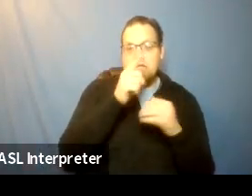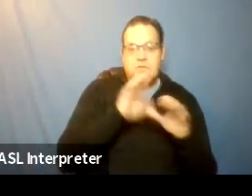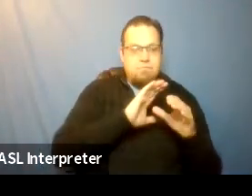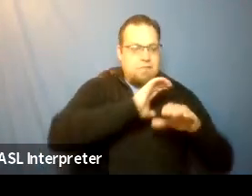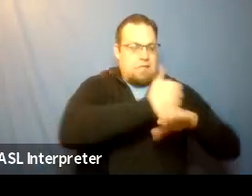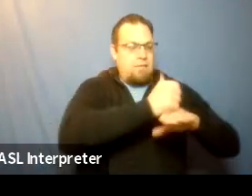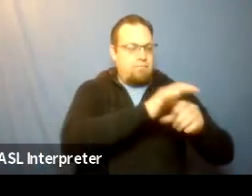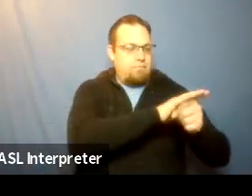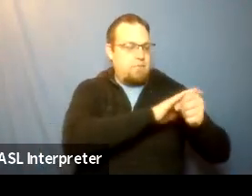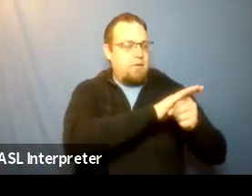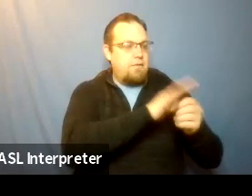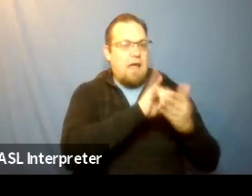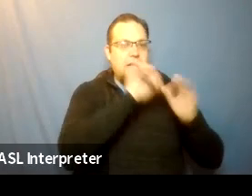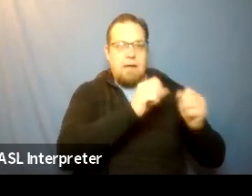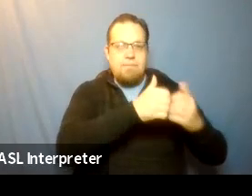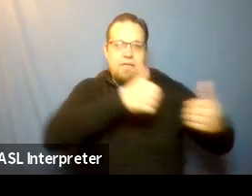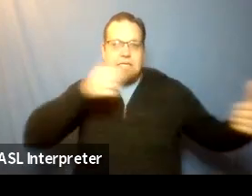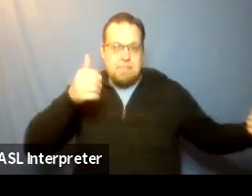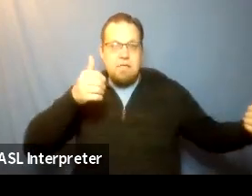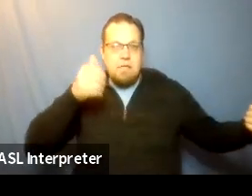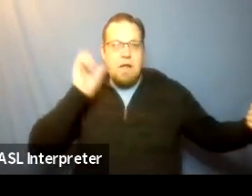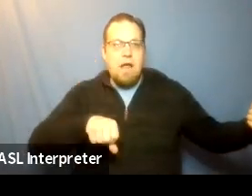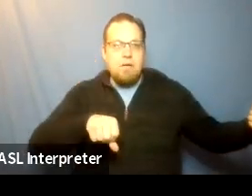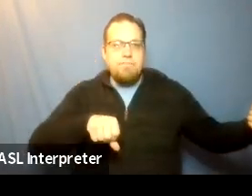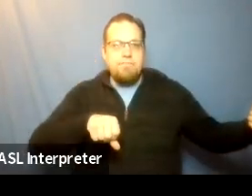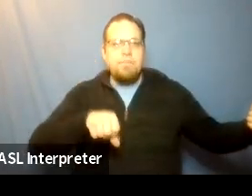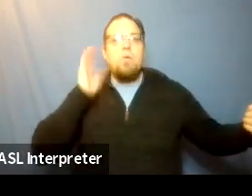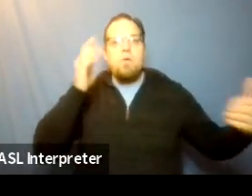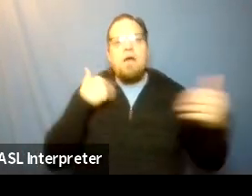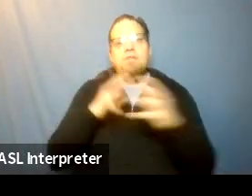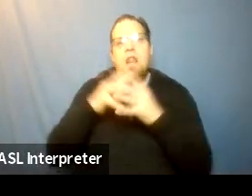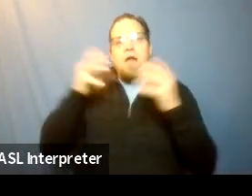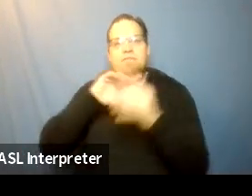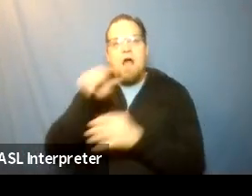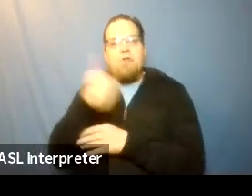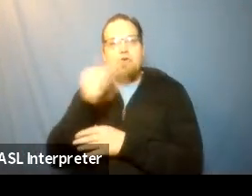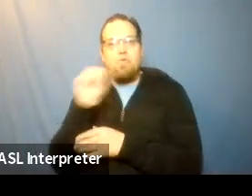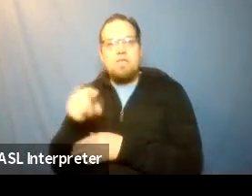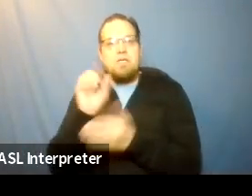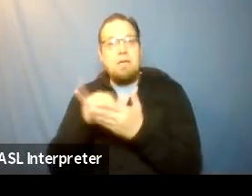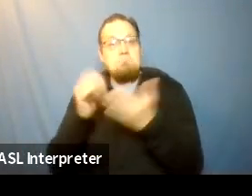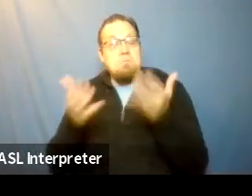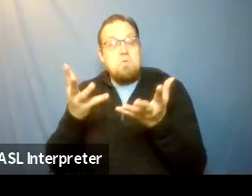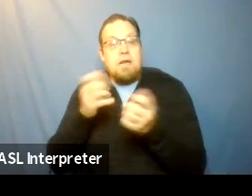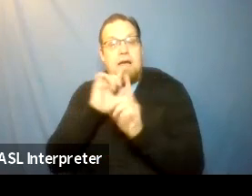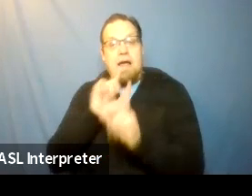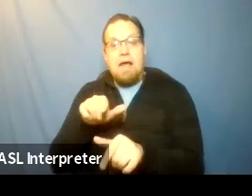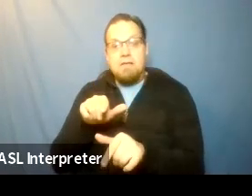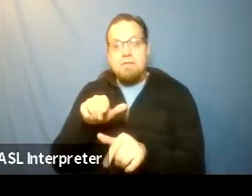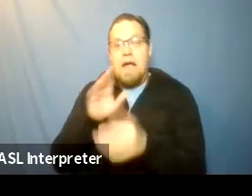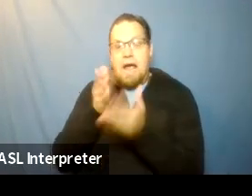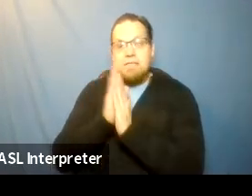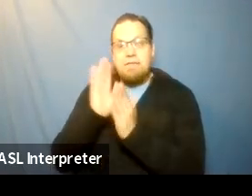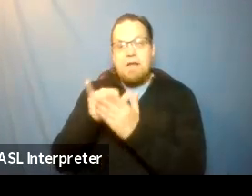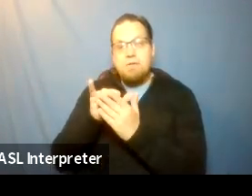to physically distance. So there's going to be a lot of other questions that you may want to ask that are specific